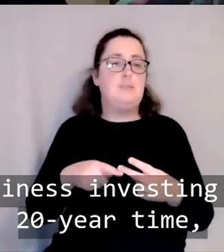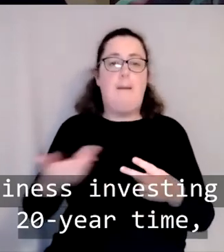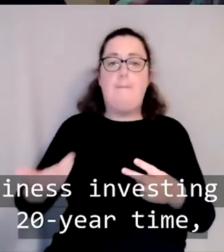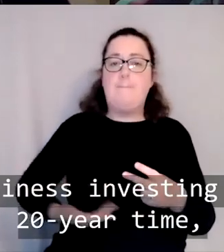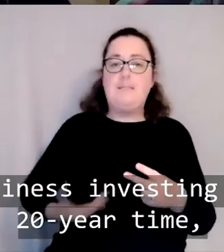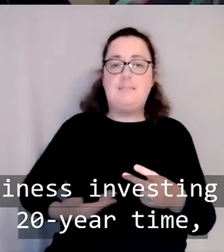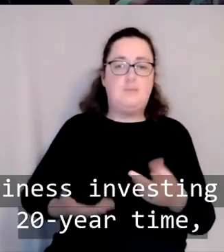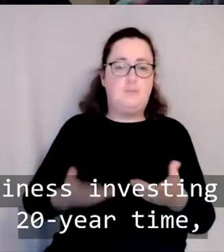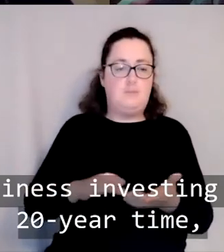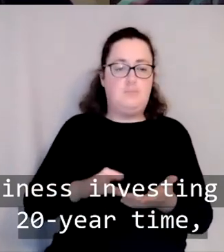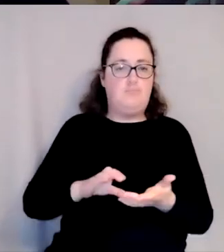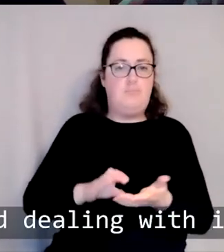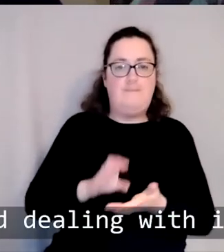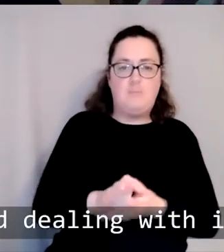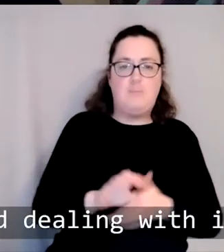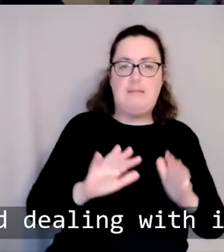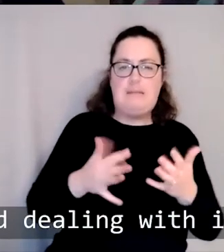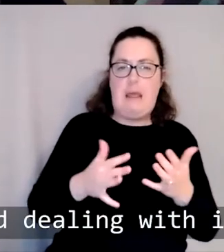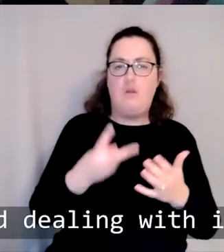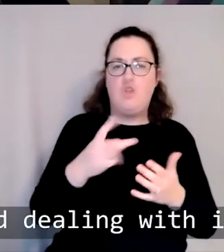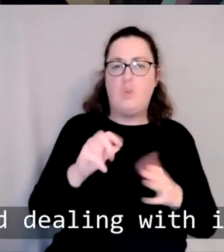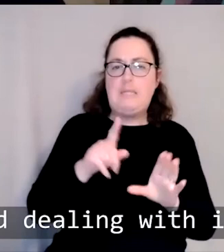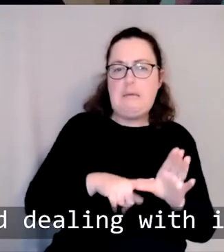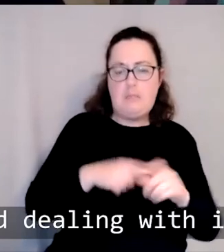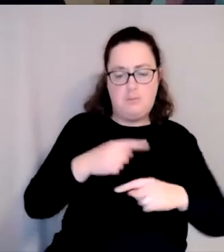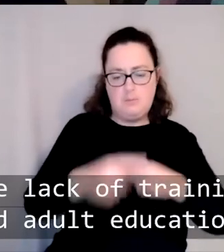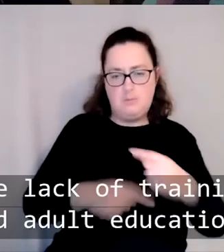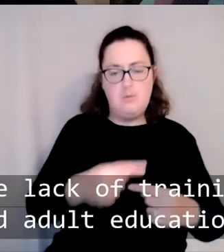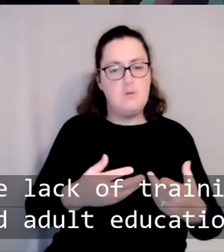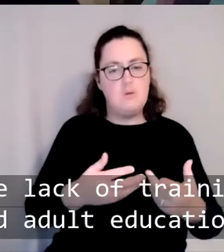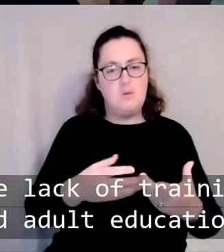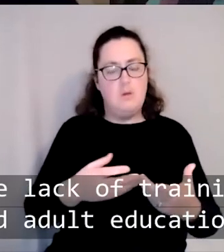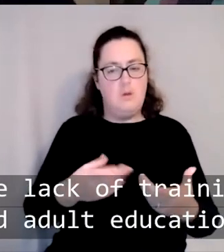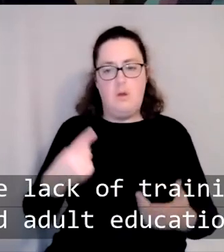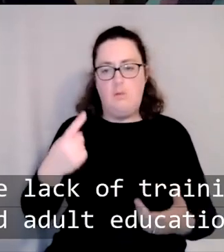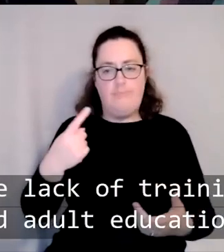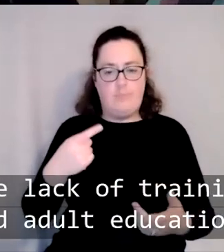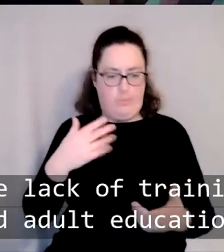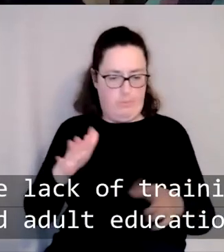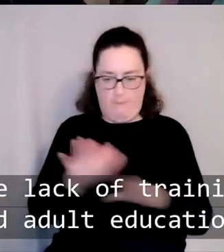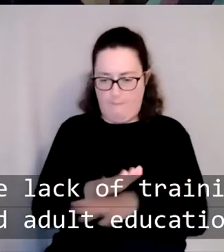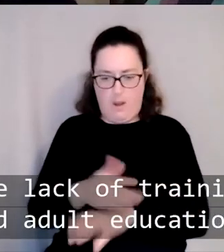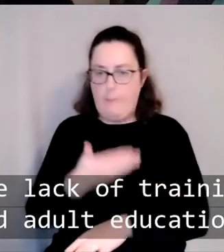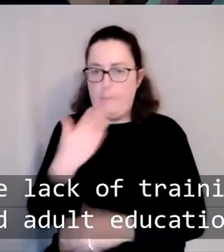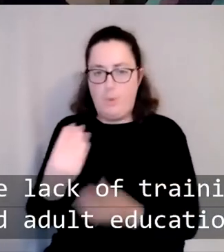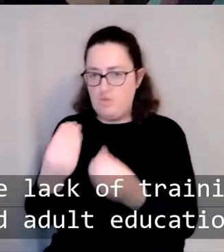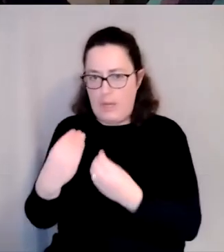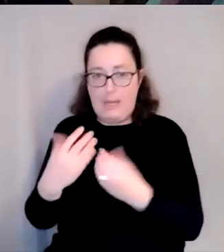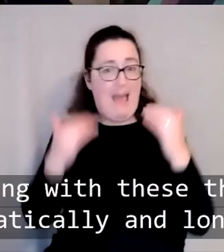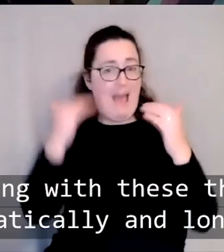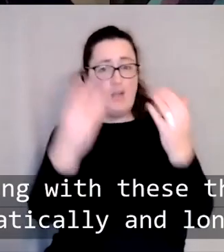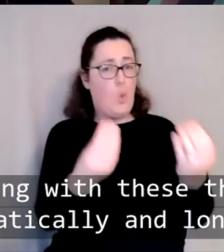business investing over a 10, 20 year time horizon and dealing with issues like the lack of training and you know, adult education